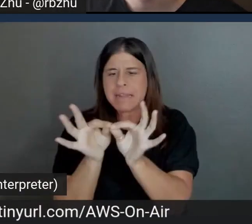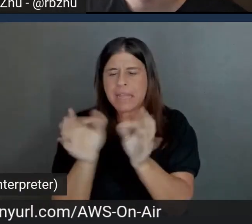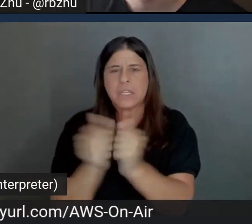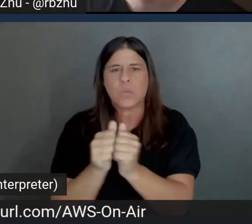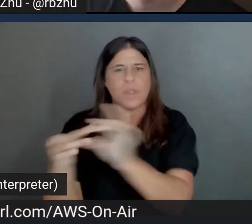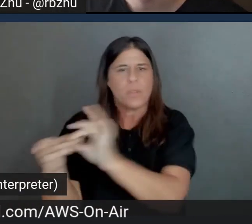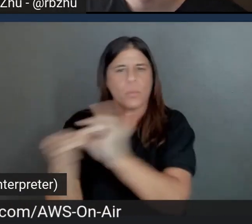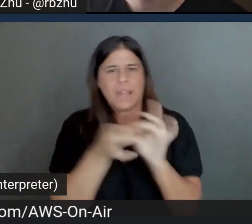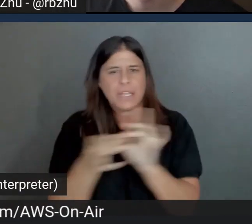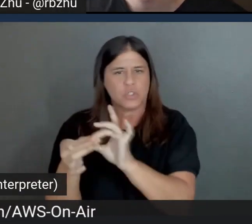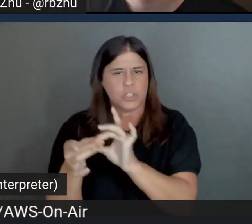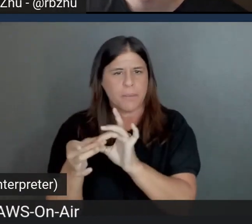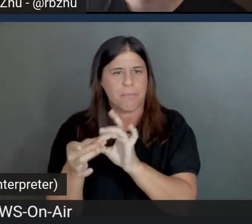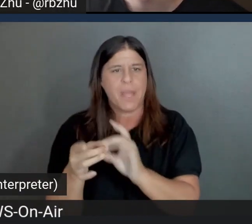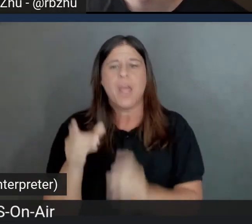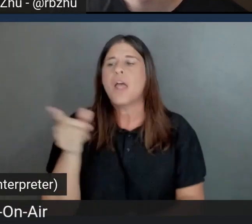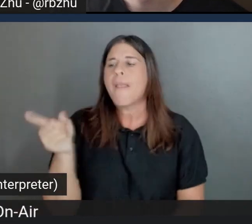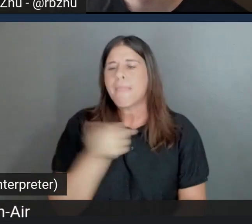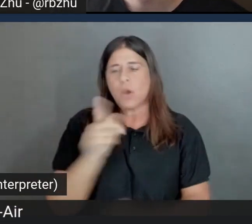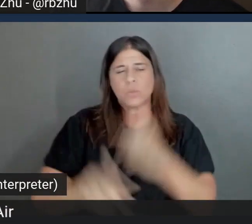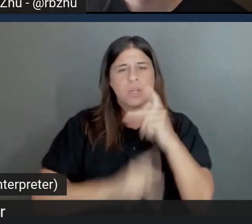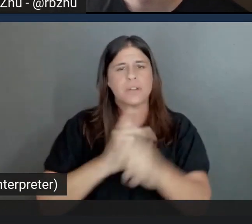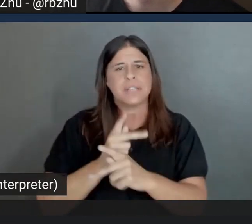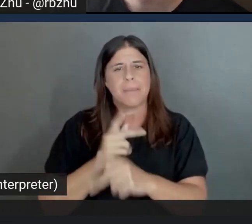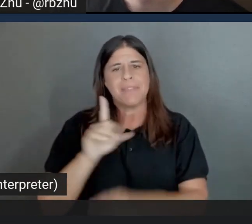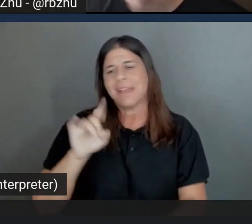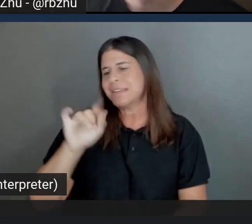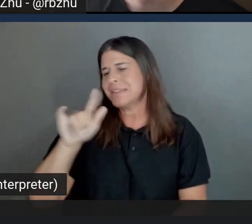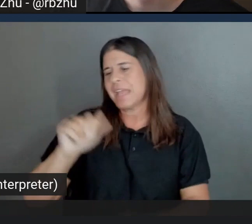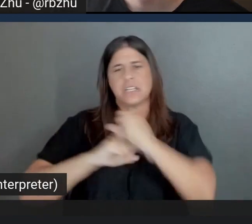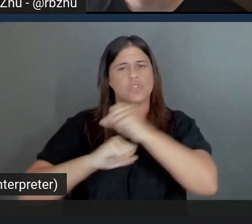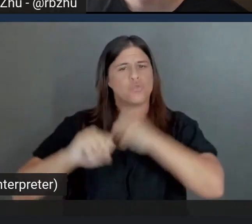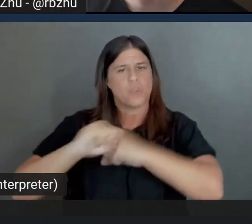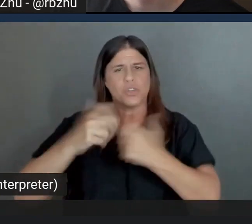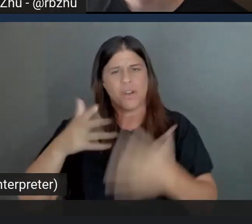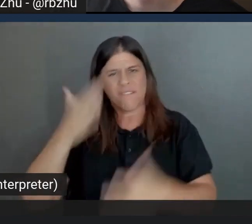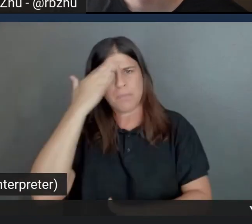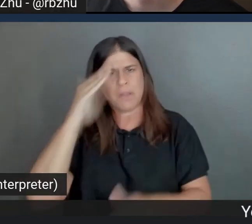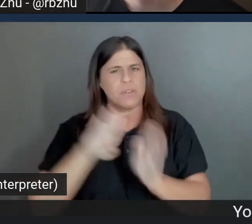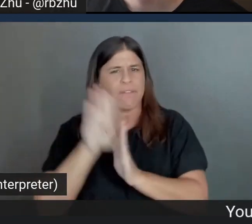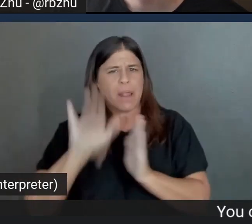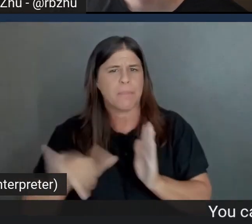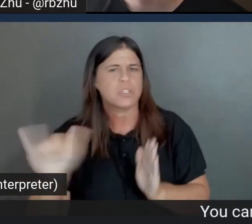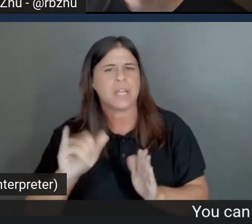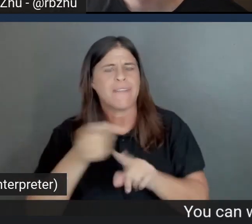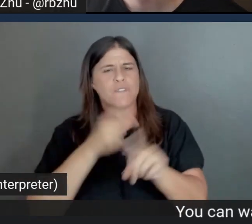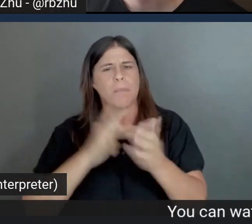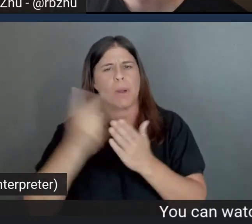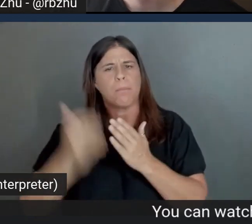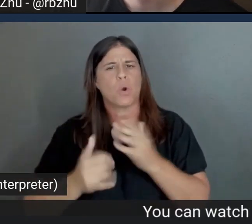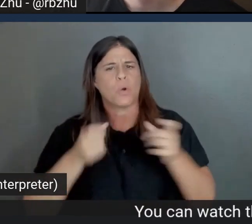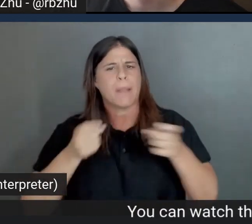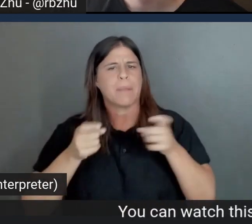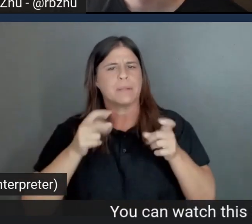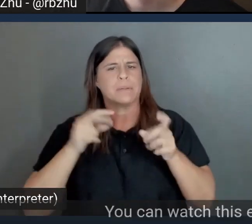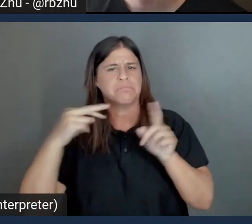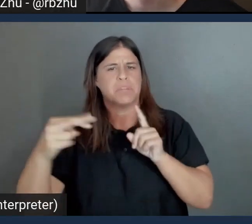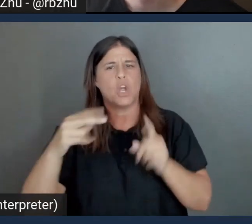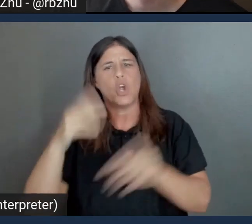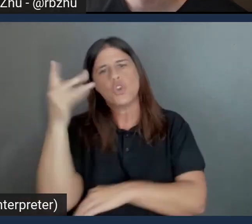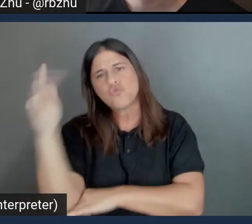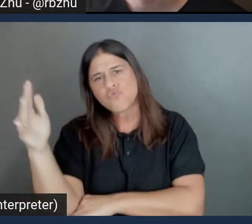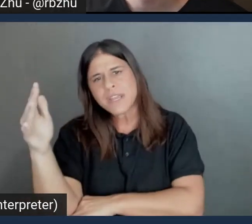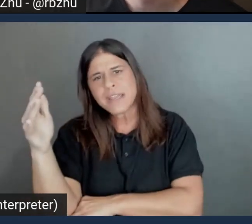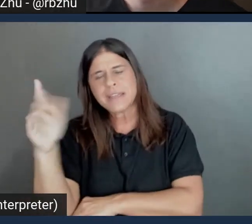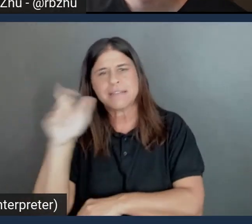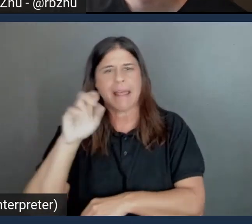relationships. Those are types, that data structure is something very familiar to developers, like, from a programming standpoint, things like trees and linked lists